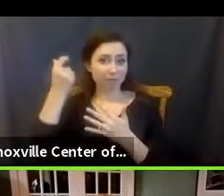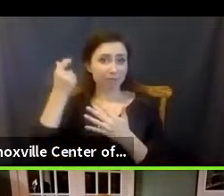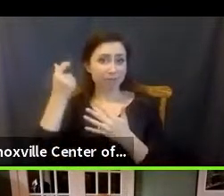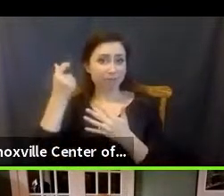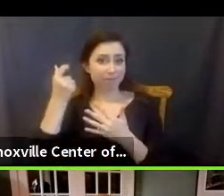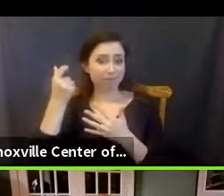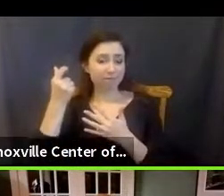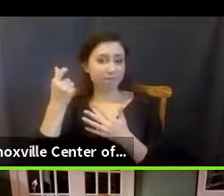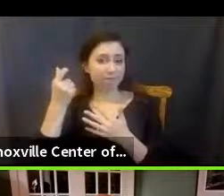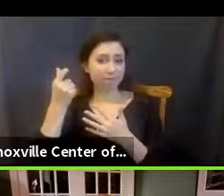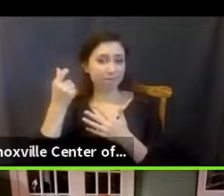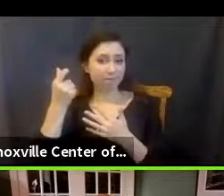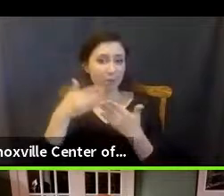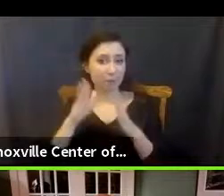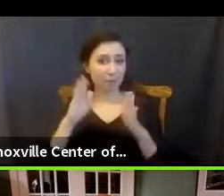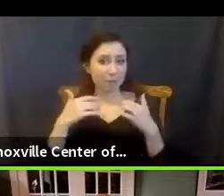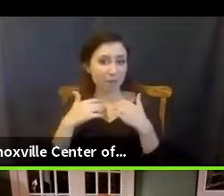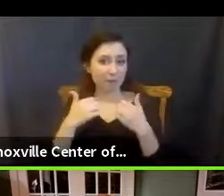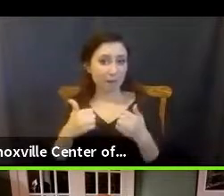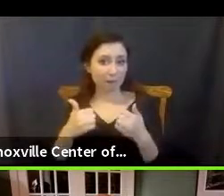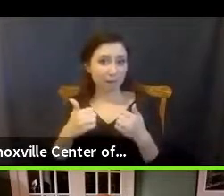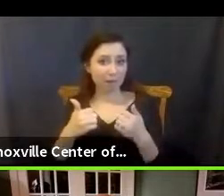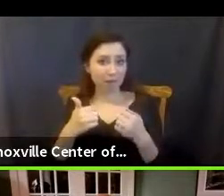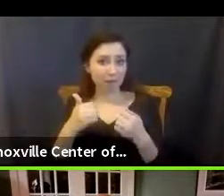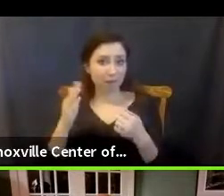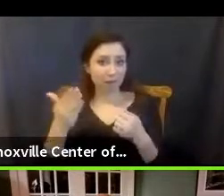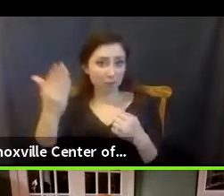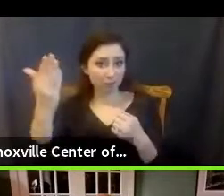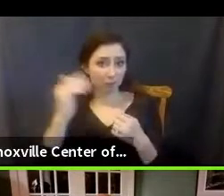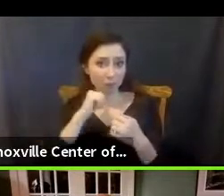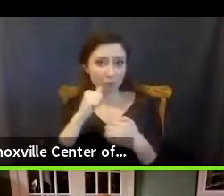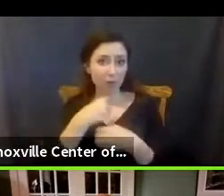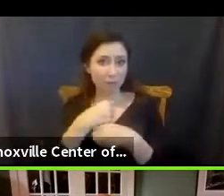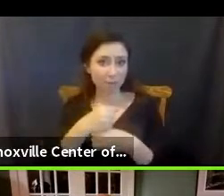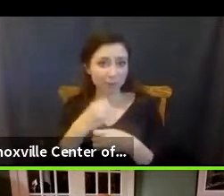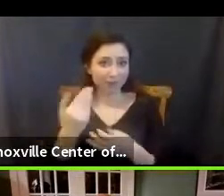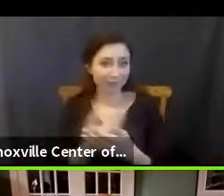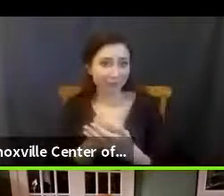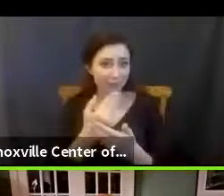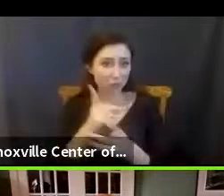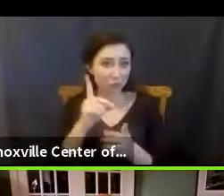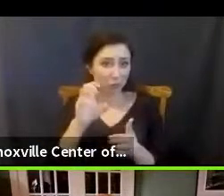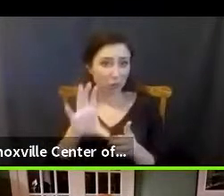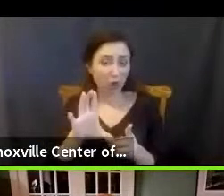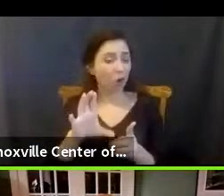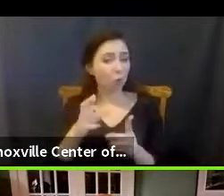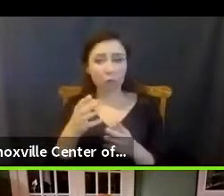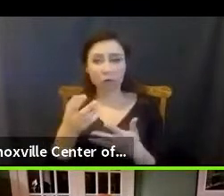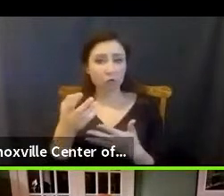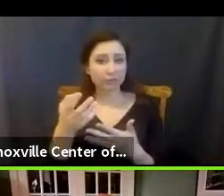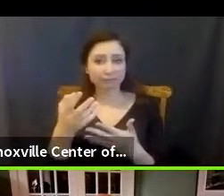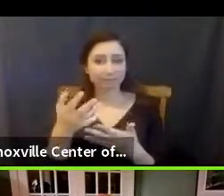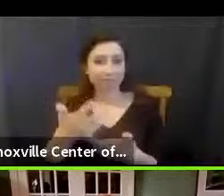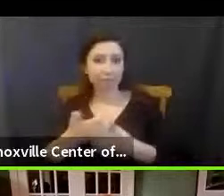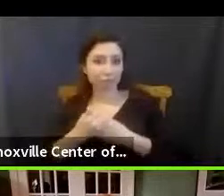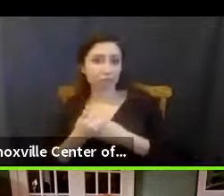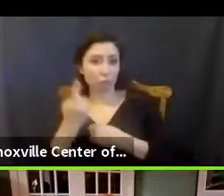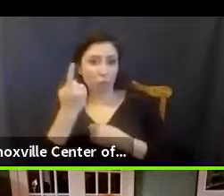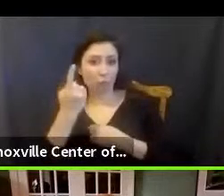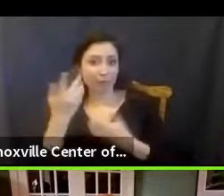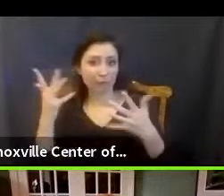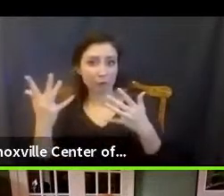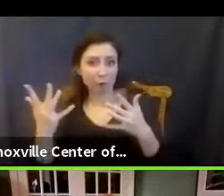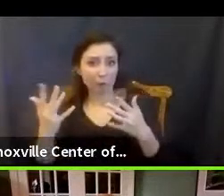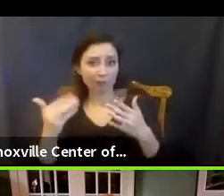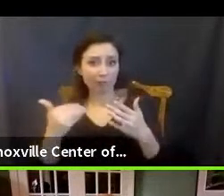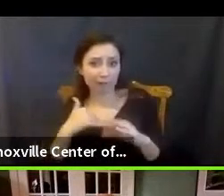health resolution. So we're not proposing a new document. We are rescinding an order in place. So I think that would follow as